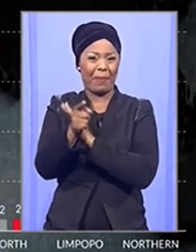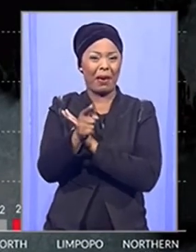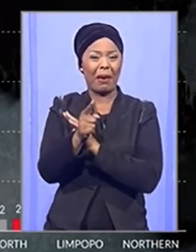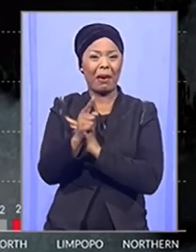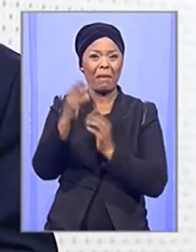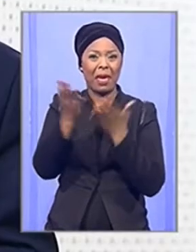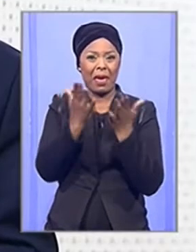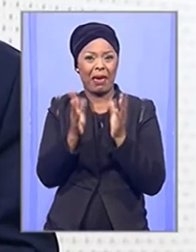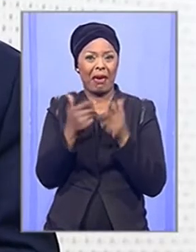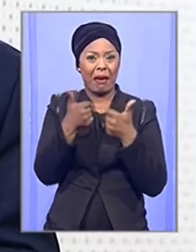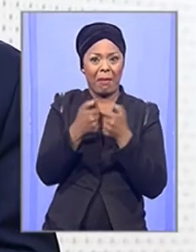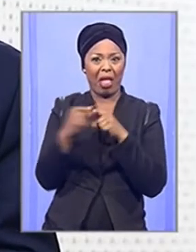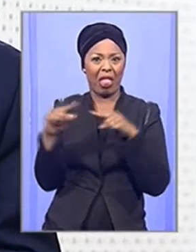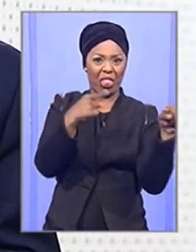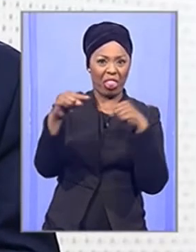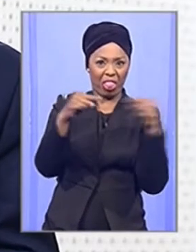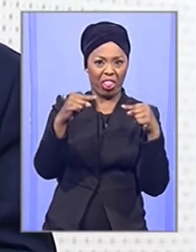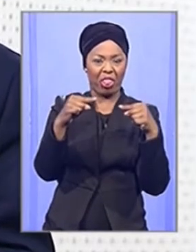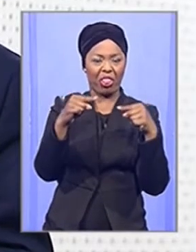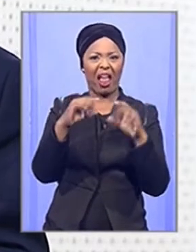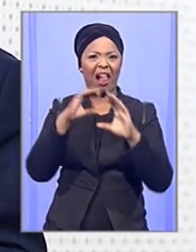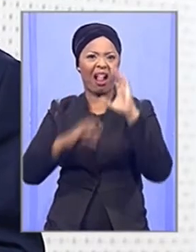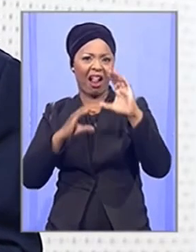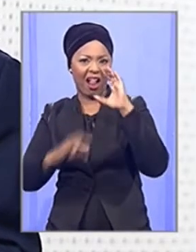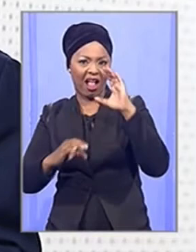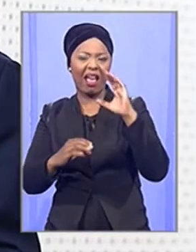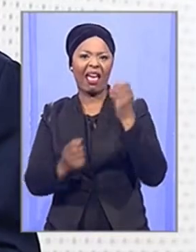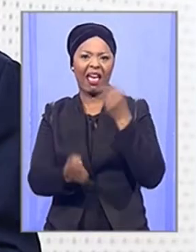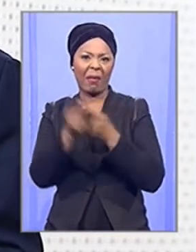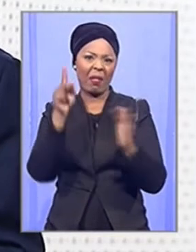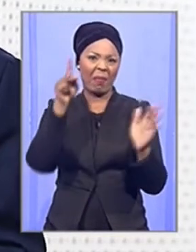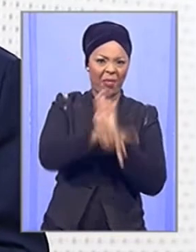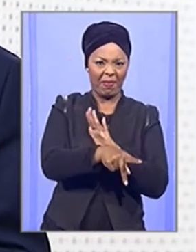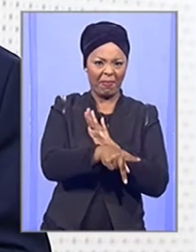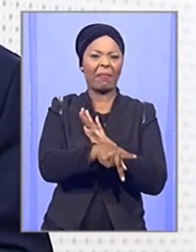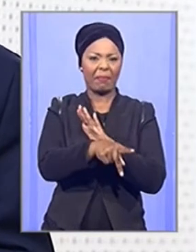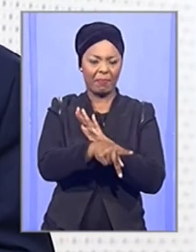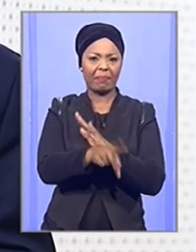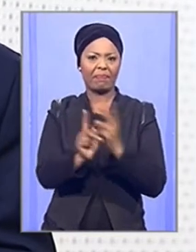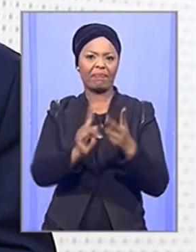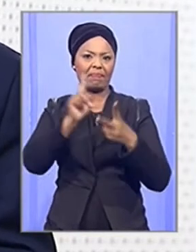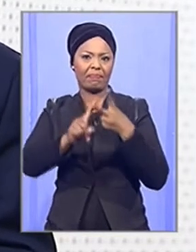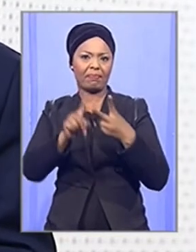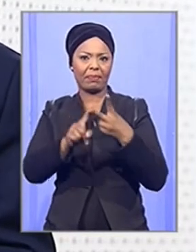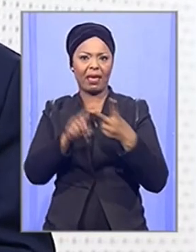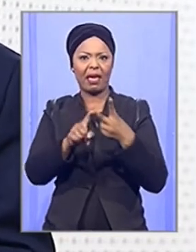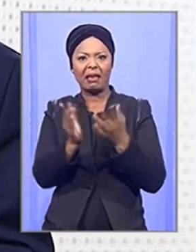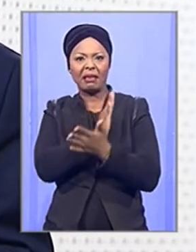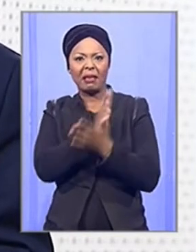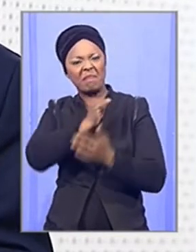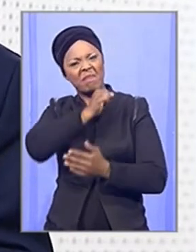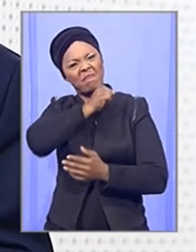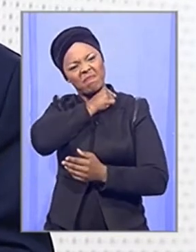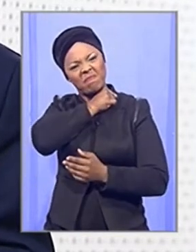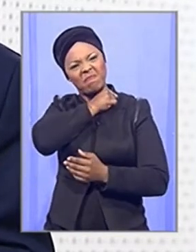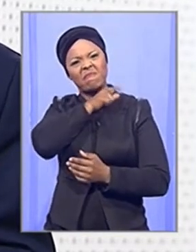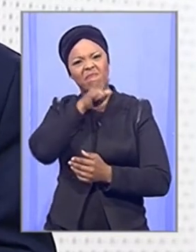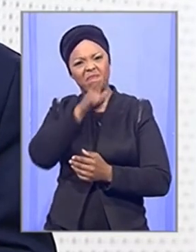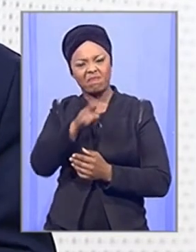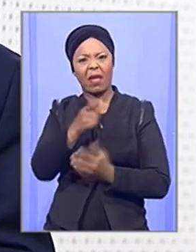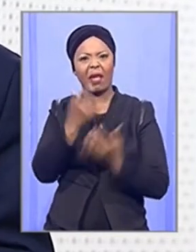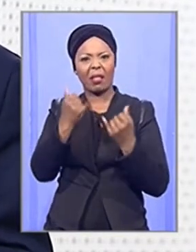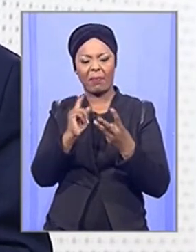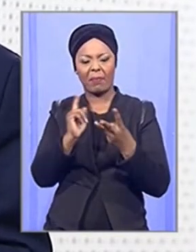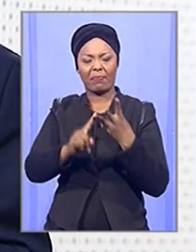misunderstanding. Retaliation and revenge murders were second motive for murder, and vigilantism was the third most likely